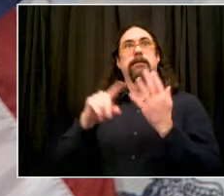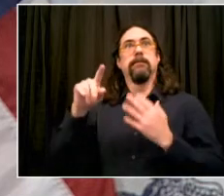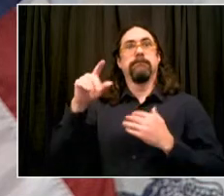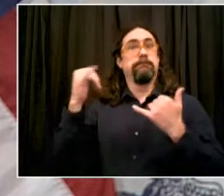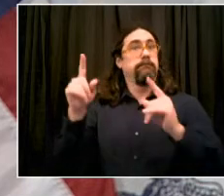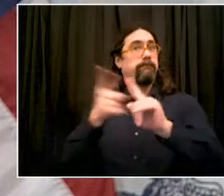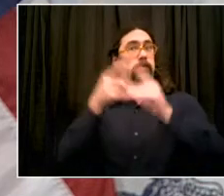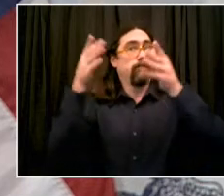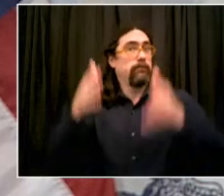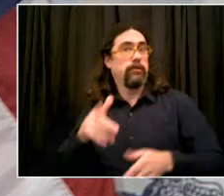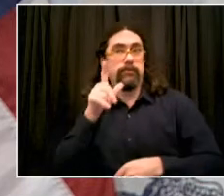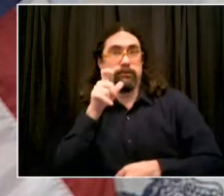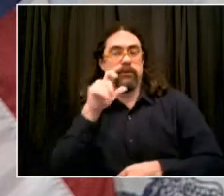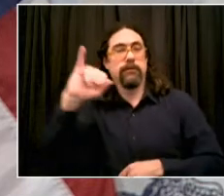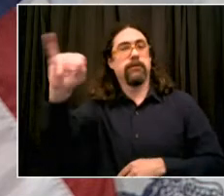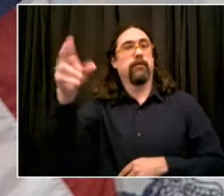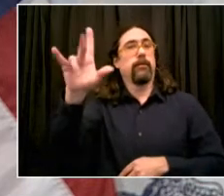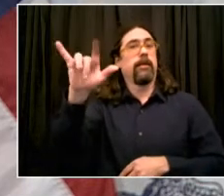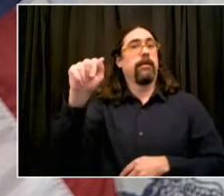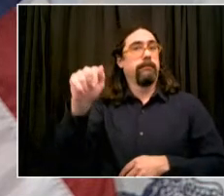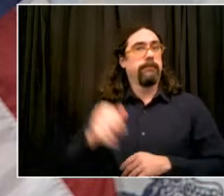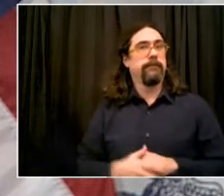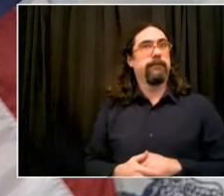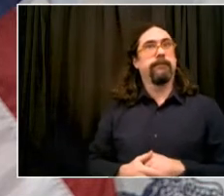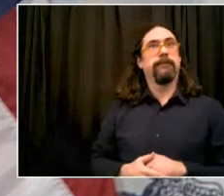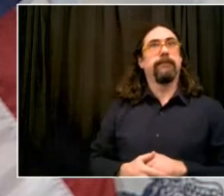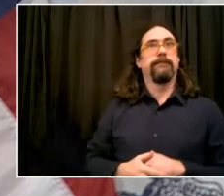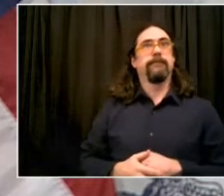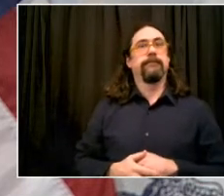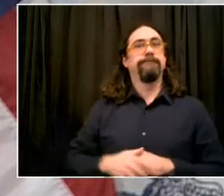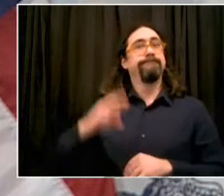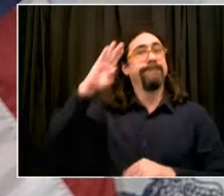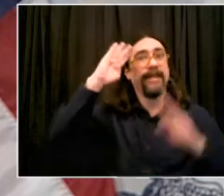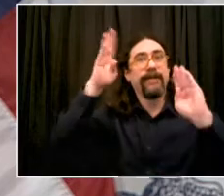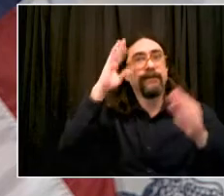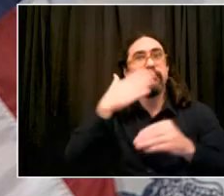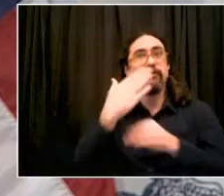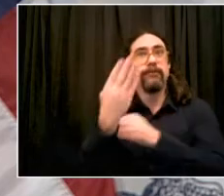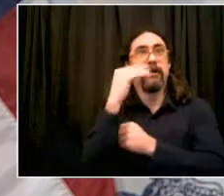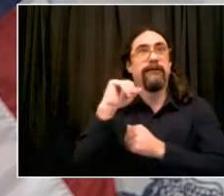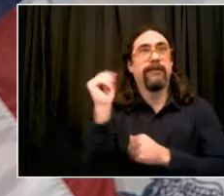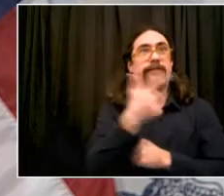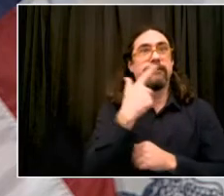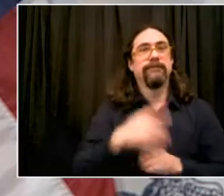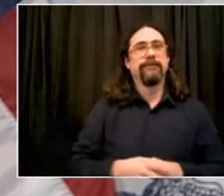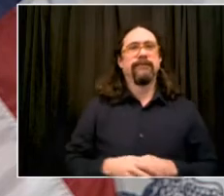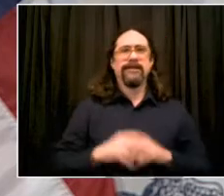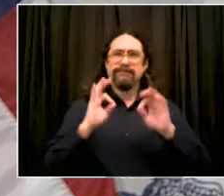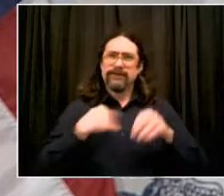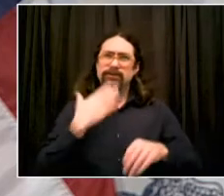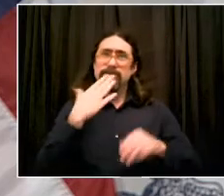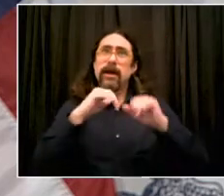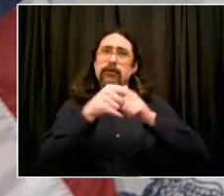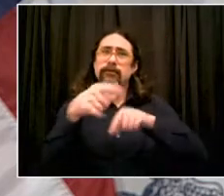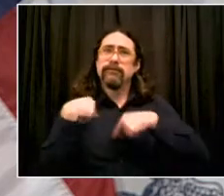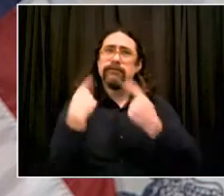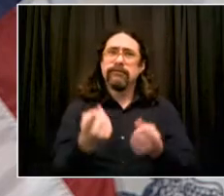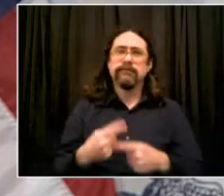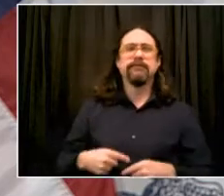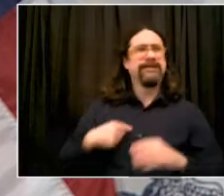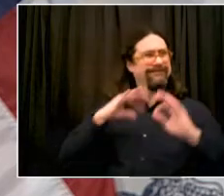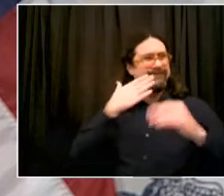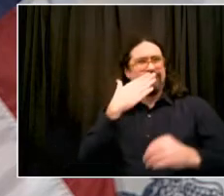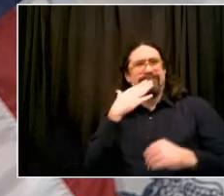Hey, good morning, Mr. Mayor. How are you? Good, Juliet. How you been? Okay, thank you. So my first question